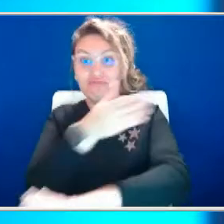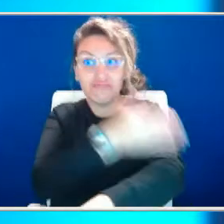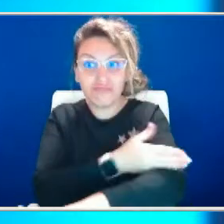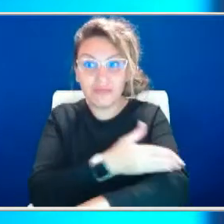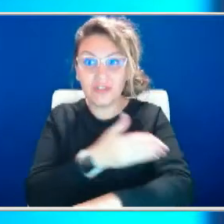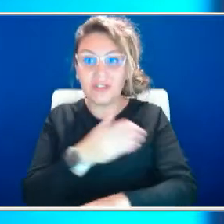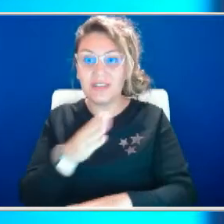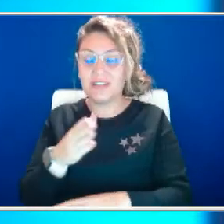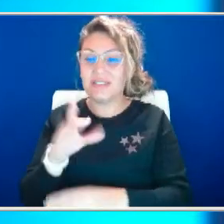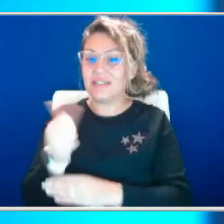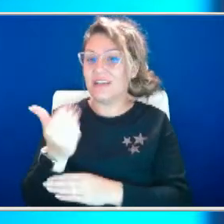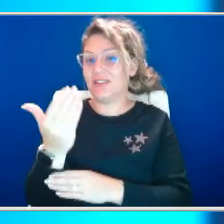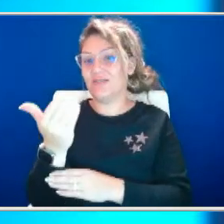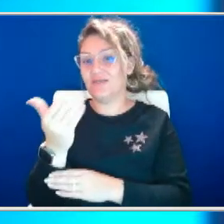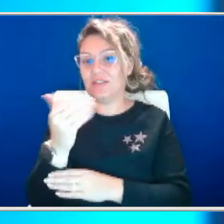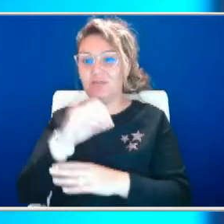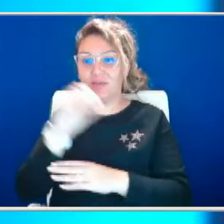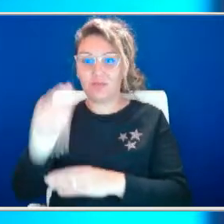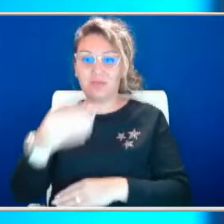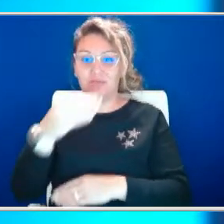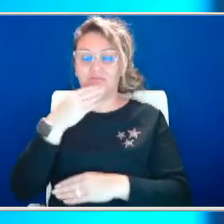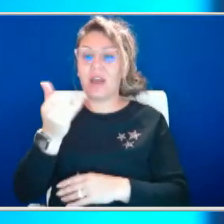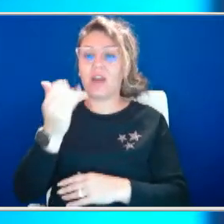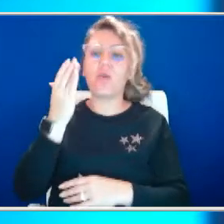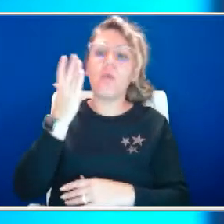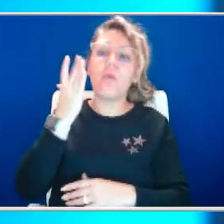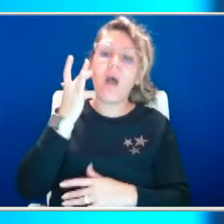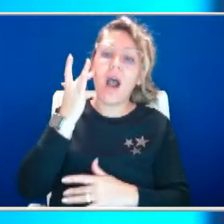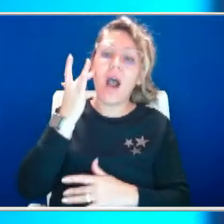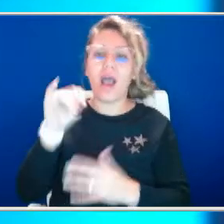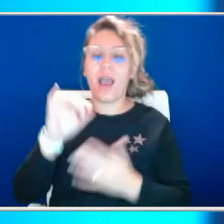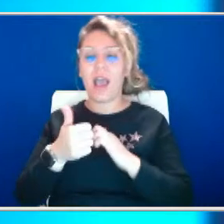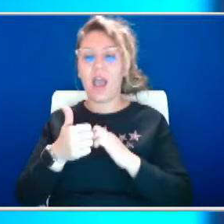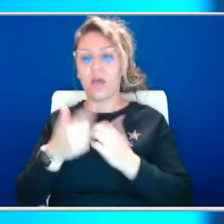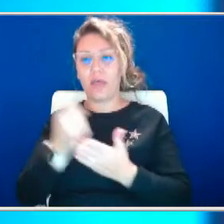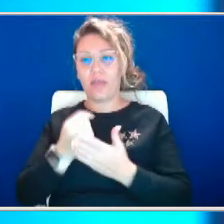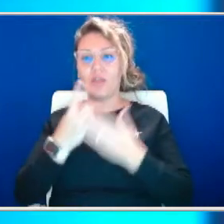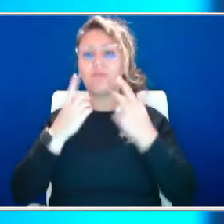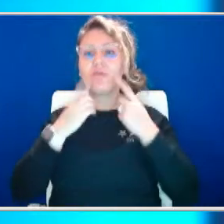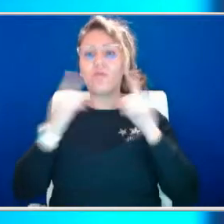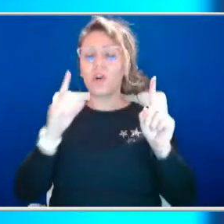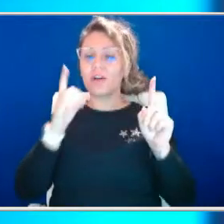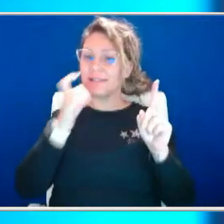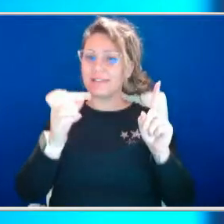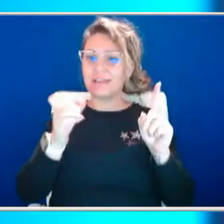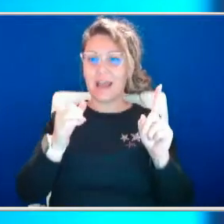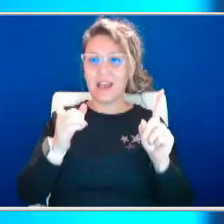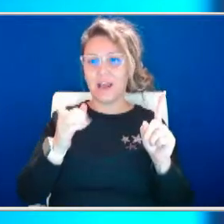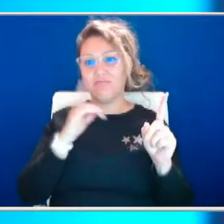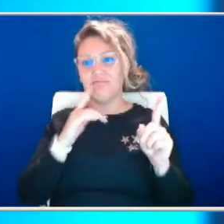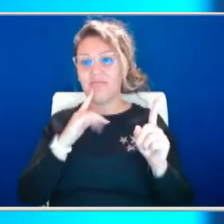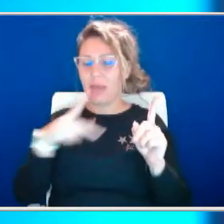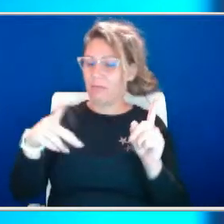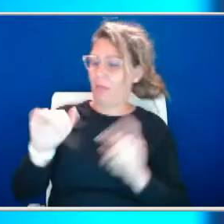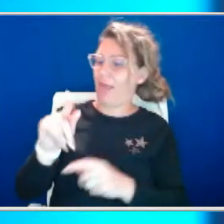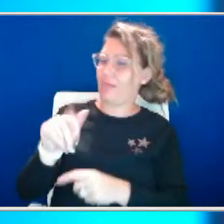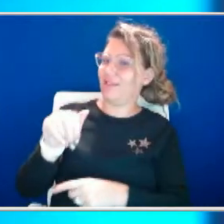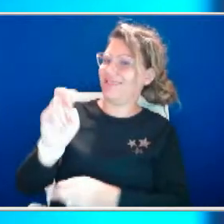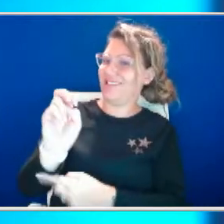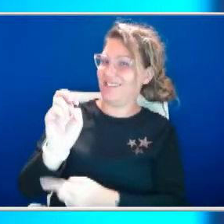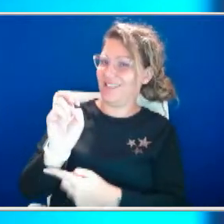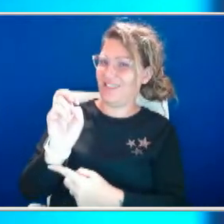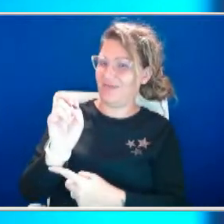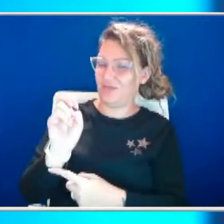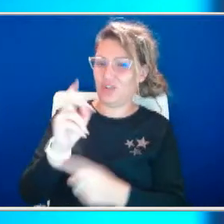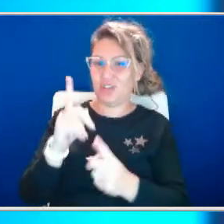better. And we think part of that is because of the way this therapy works. Is actually not just kind of a palliative treatment where it's just taking pain away.